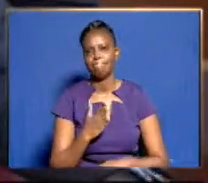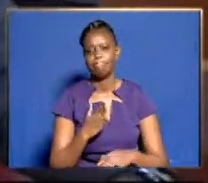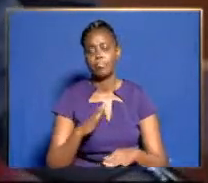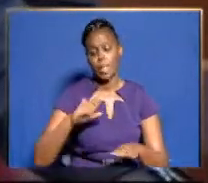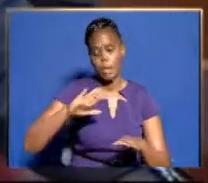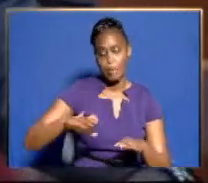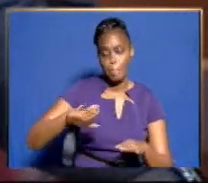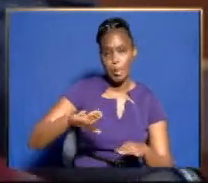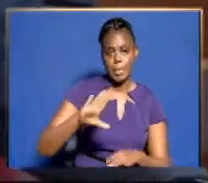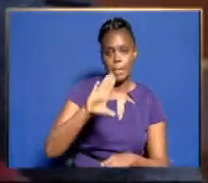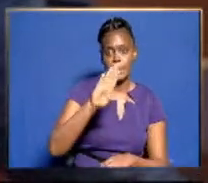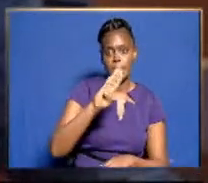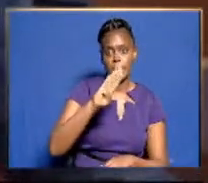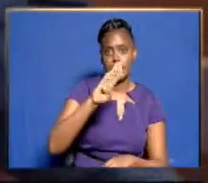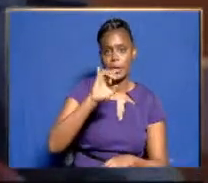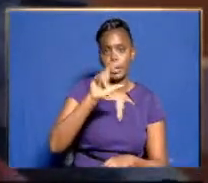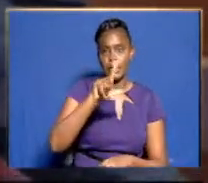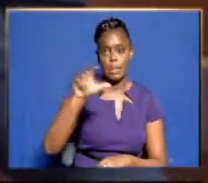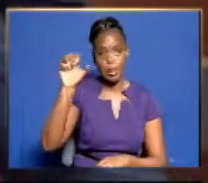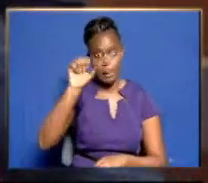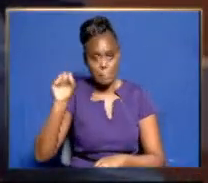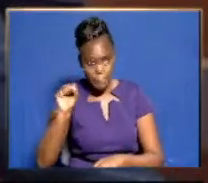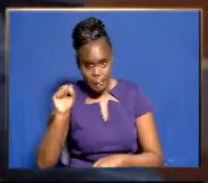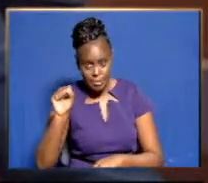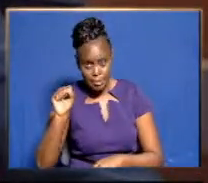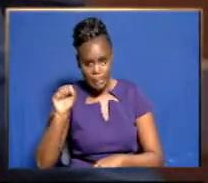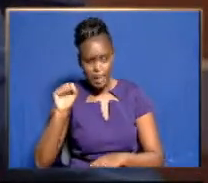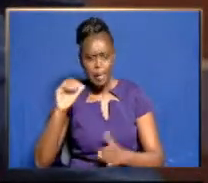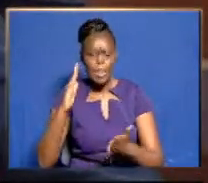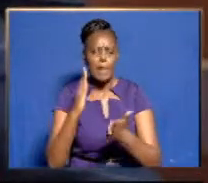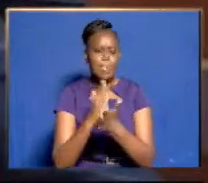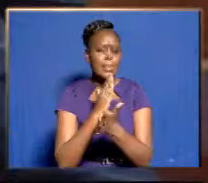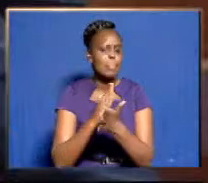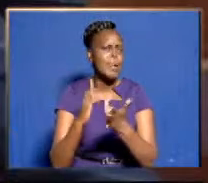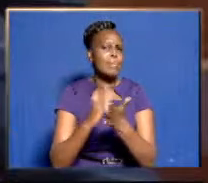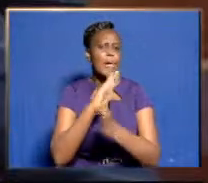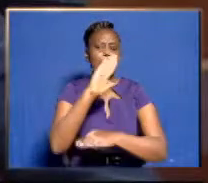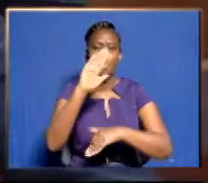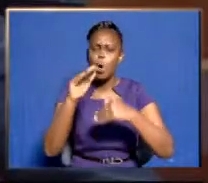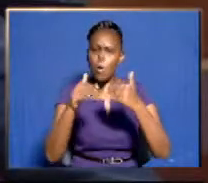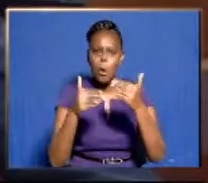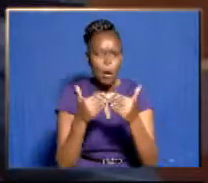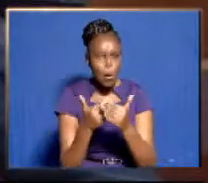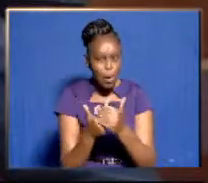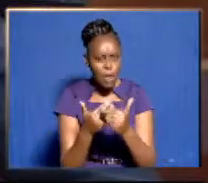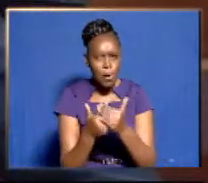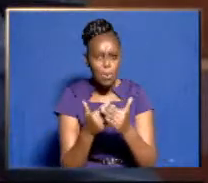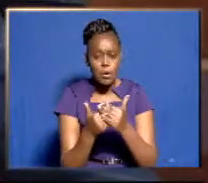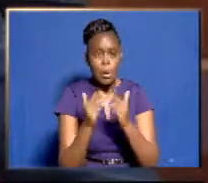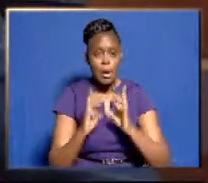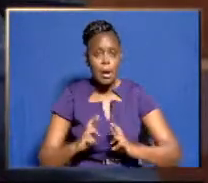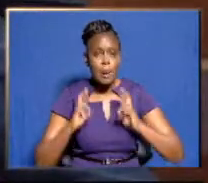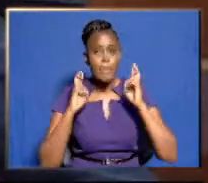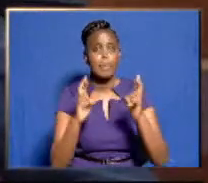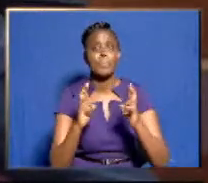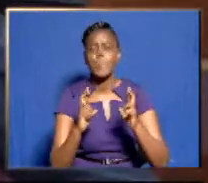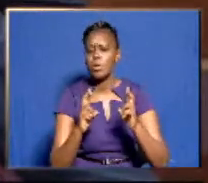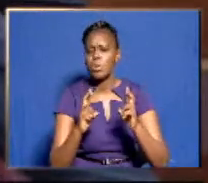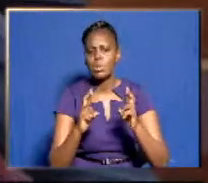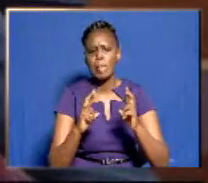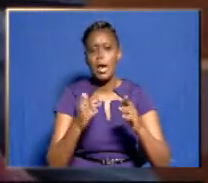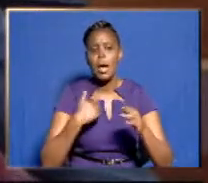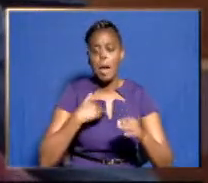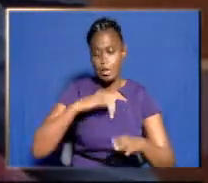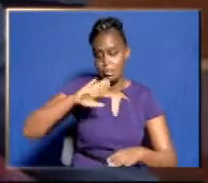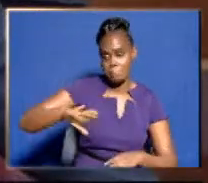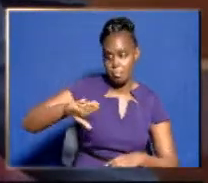bills, all the departments which came up before us as a committee did report very huge pending bills, Honorable